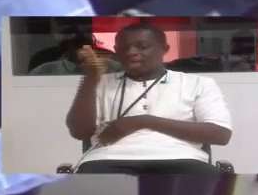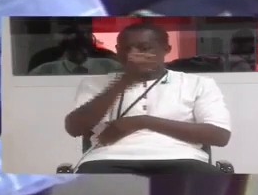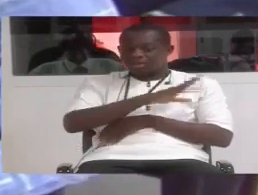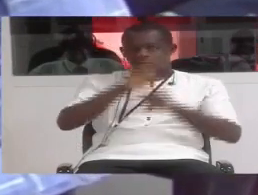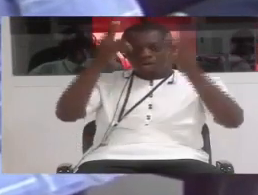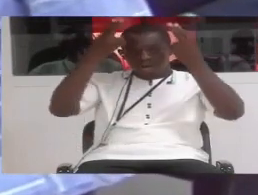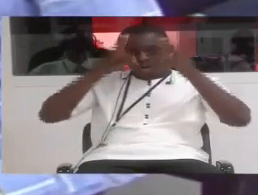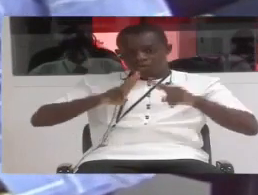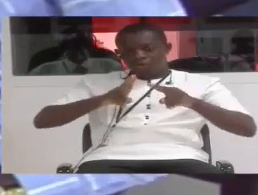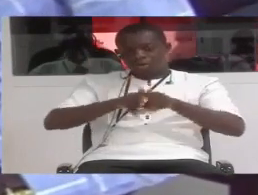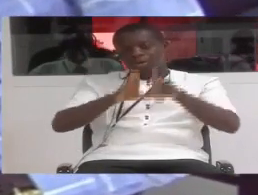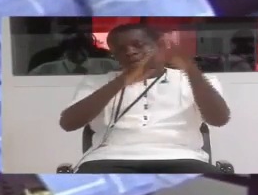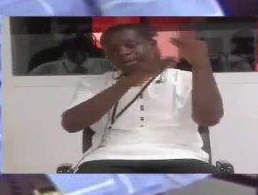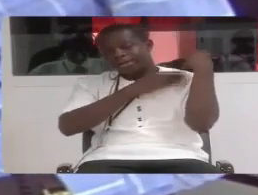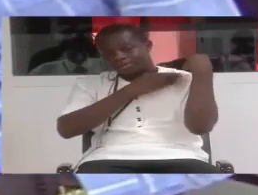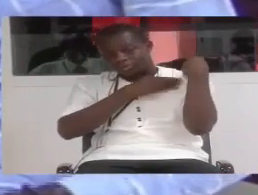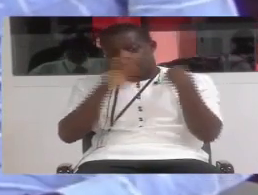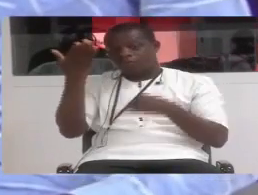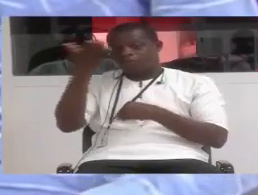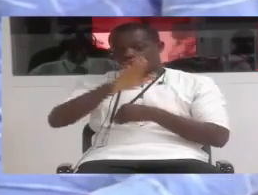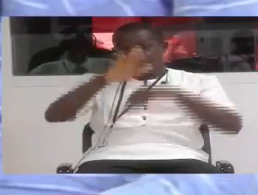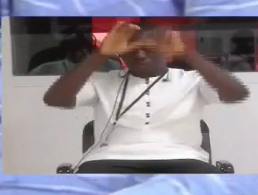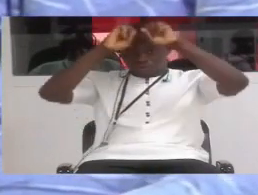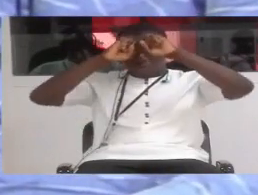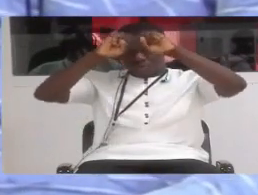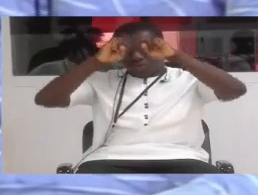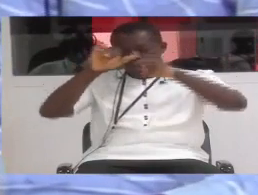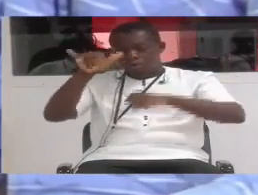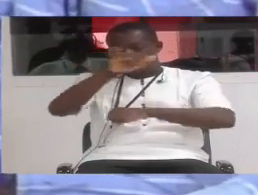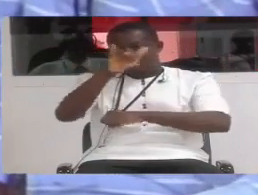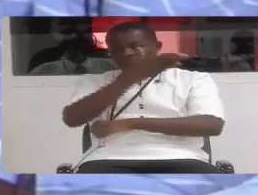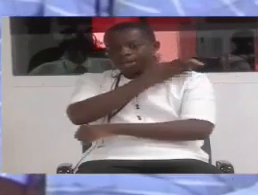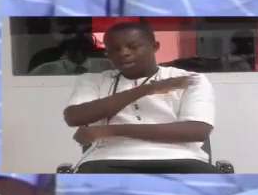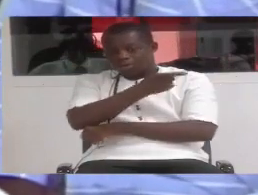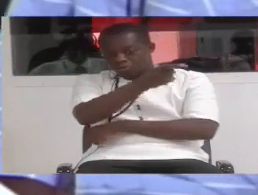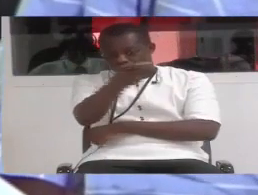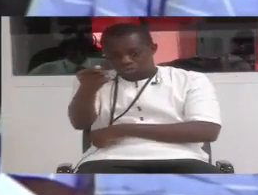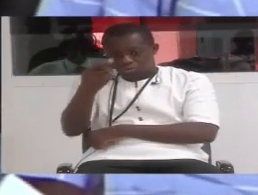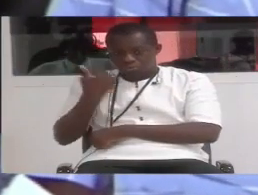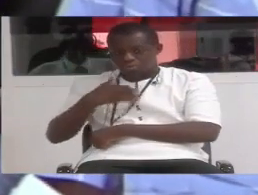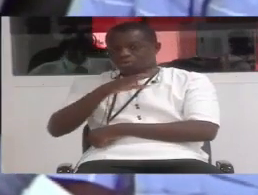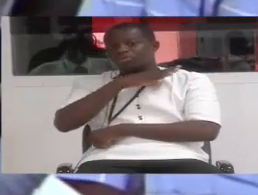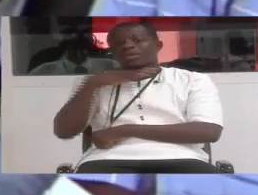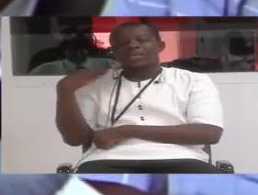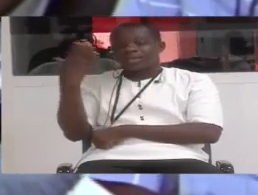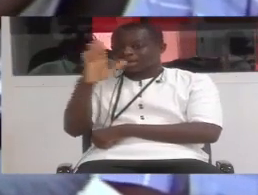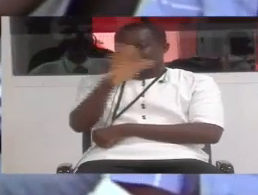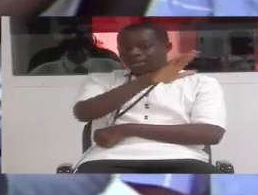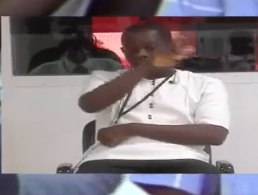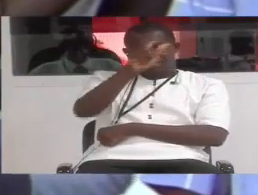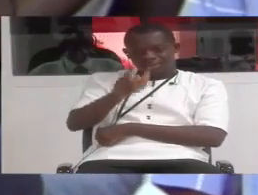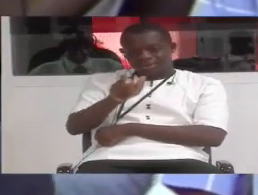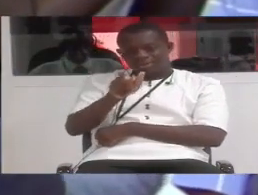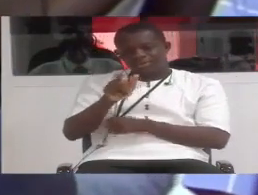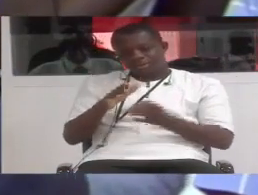lawful authority from the state which allowed you to execute any person? Ndax